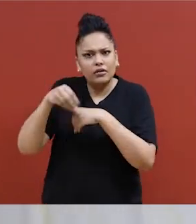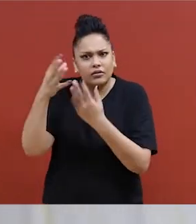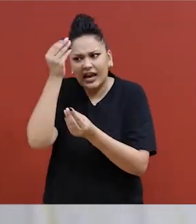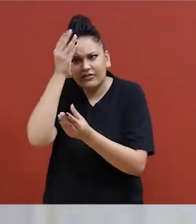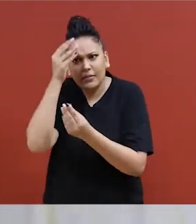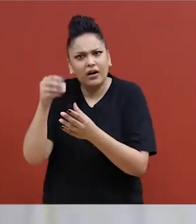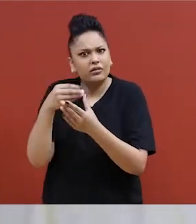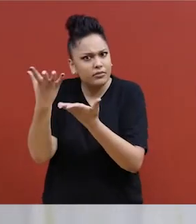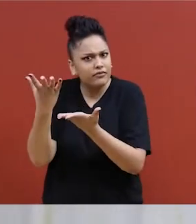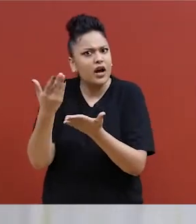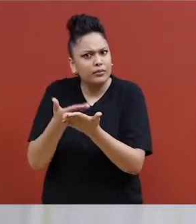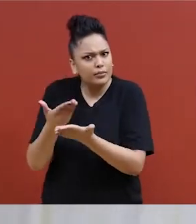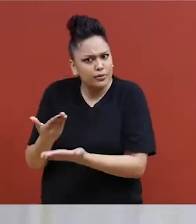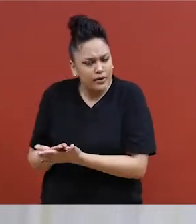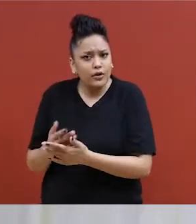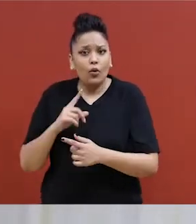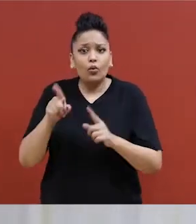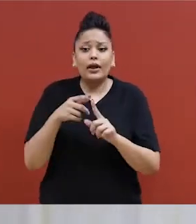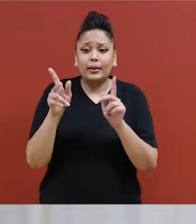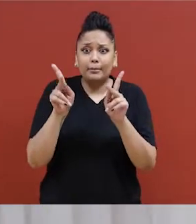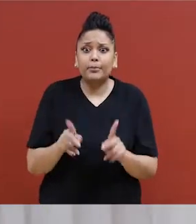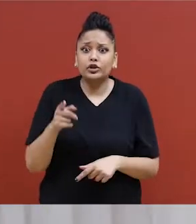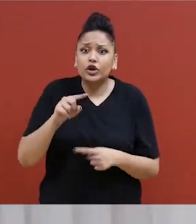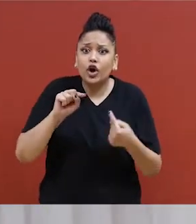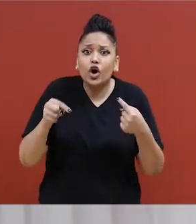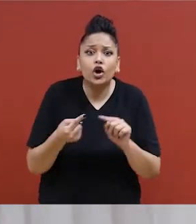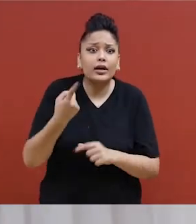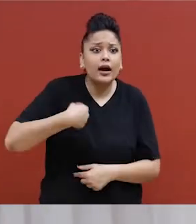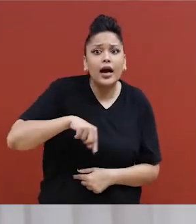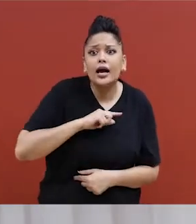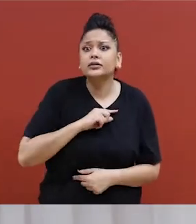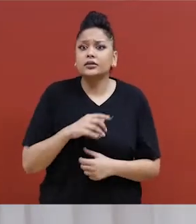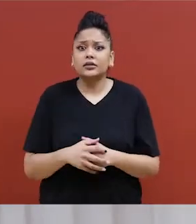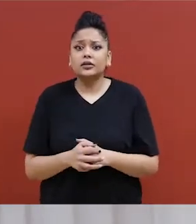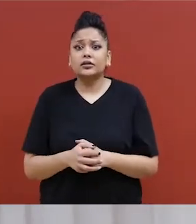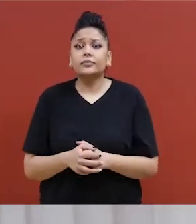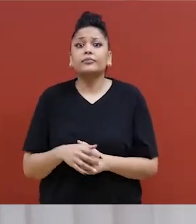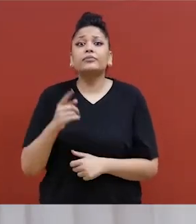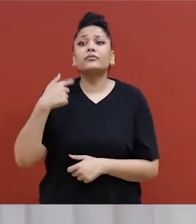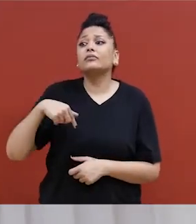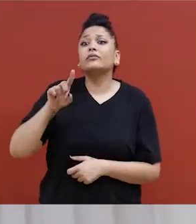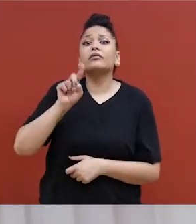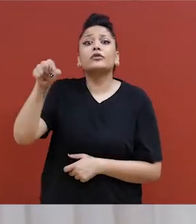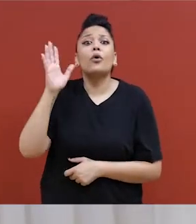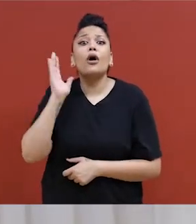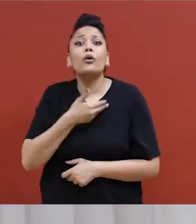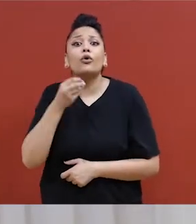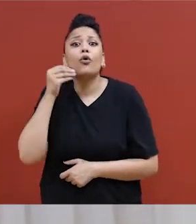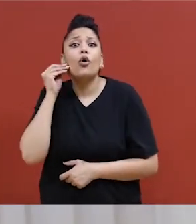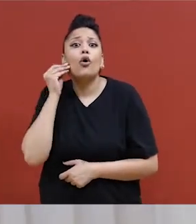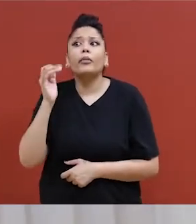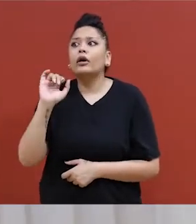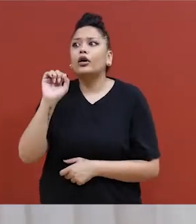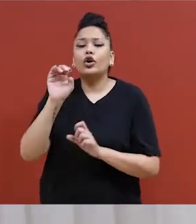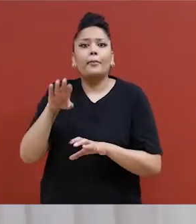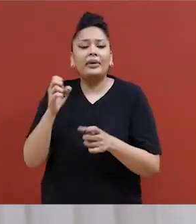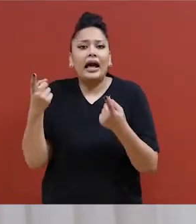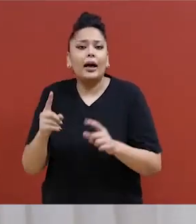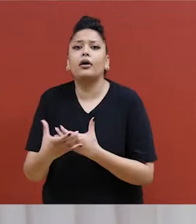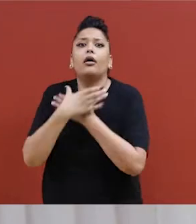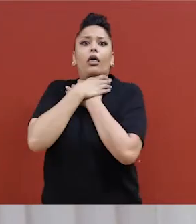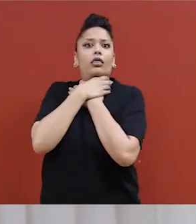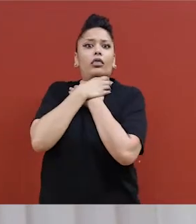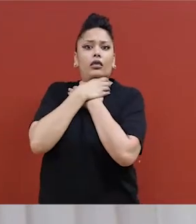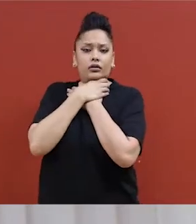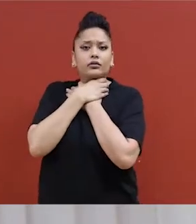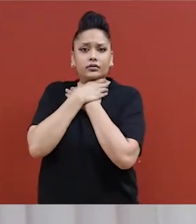common ways for us to be assaulted by someone we know in our own home is to be strangled. And so Rachel and I are going to show you